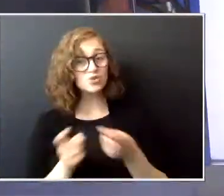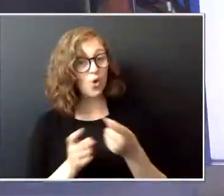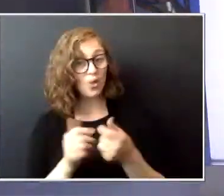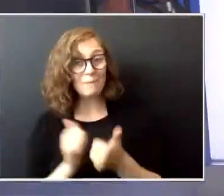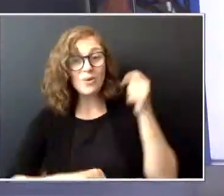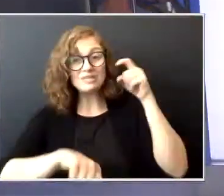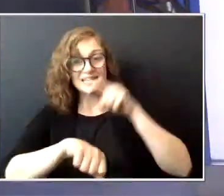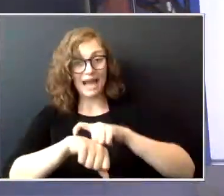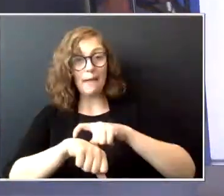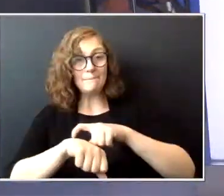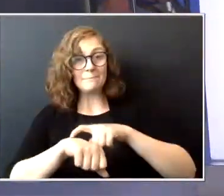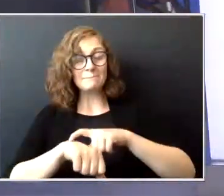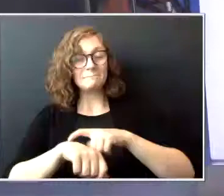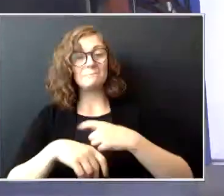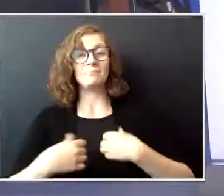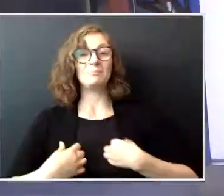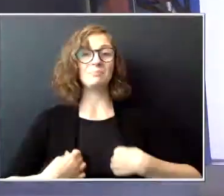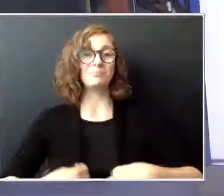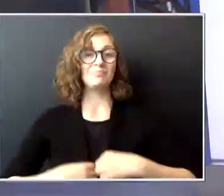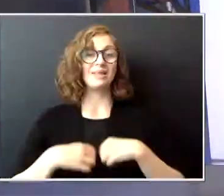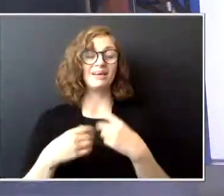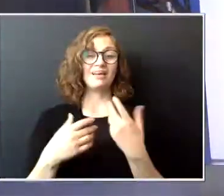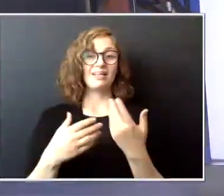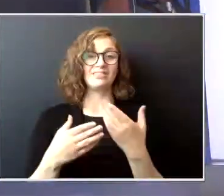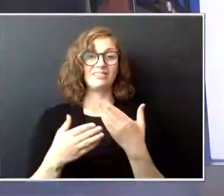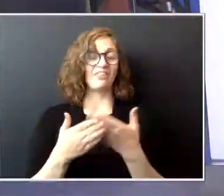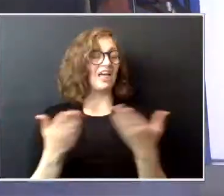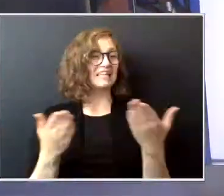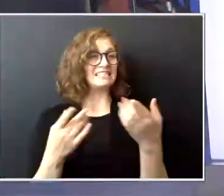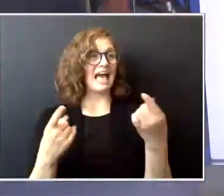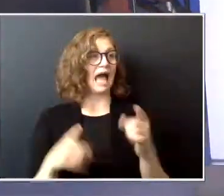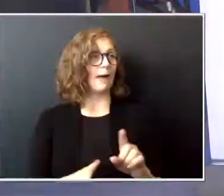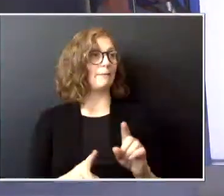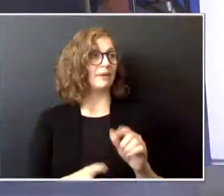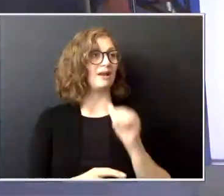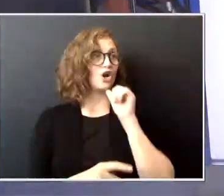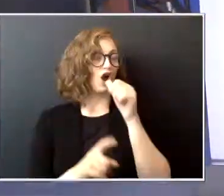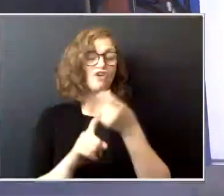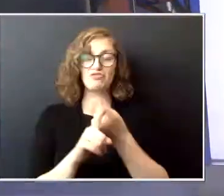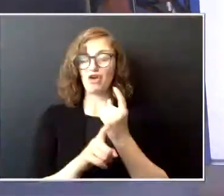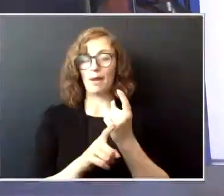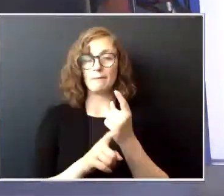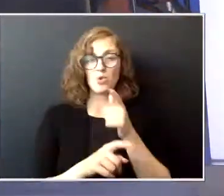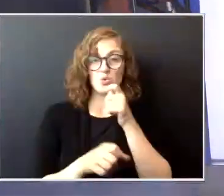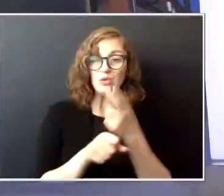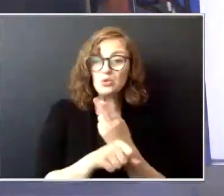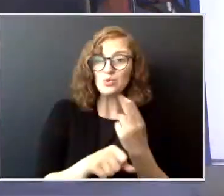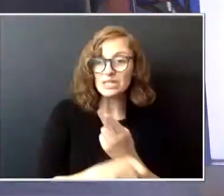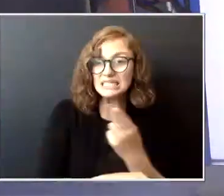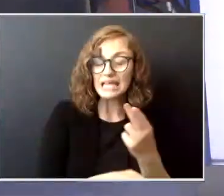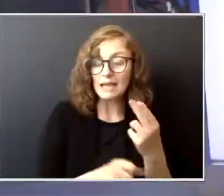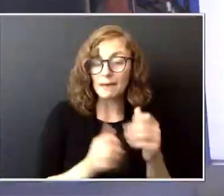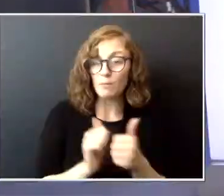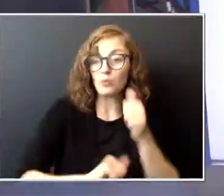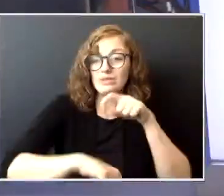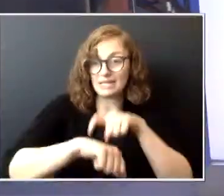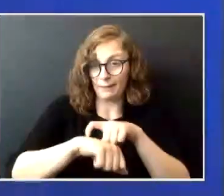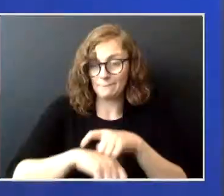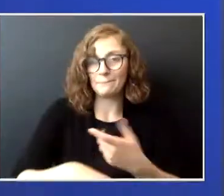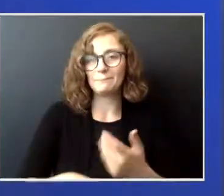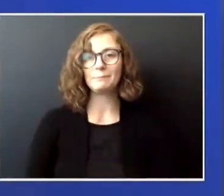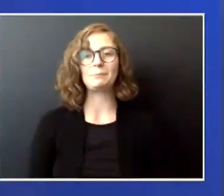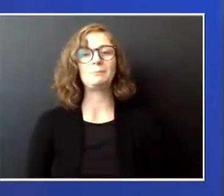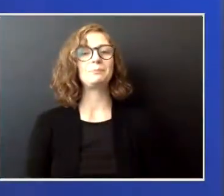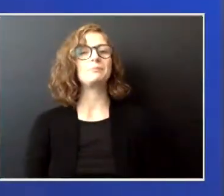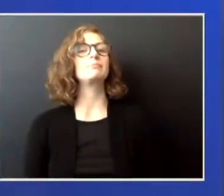of manufacturing flaws. You don't know. So every time you're doing it, it's a throw of the dice. Exactly. Dr. Slater.